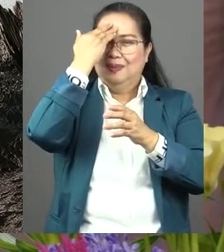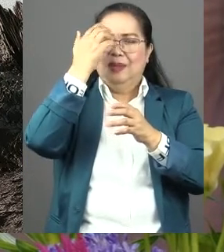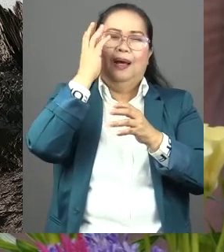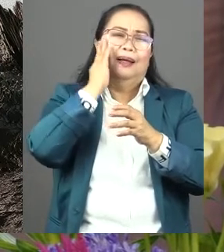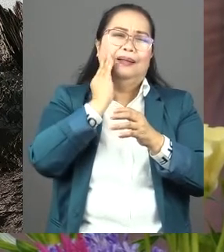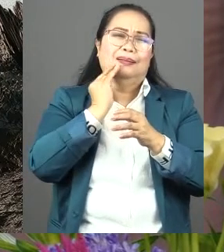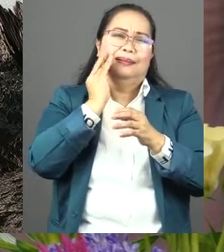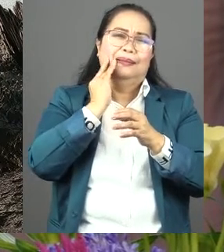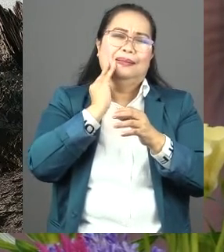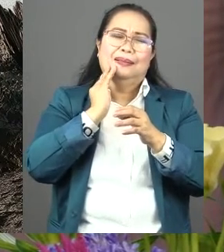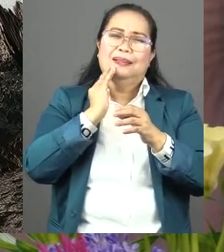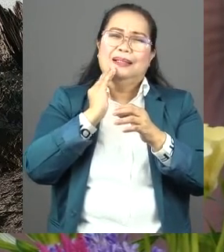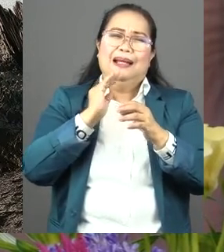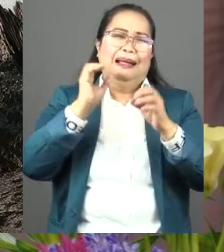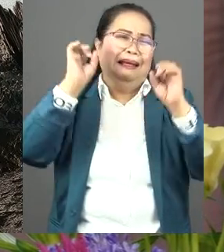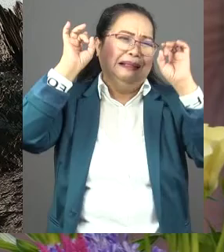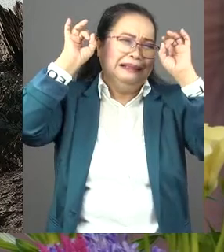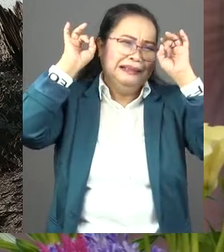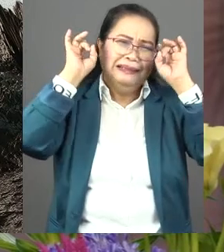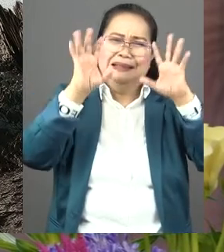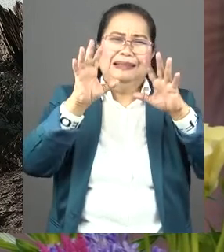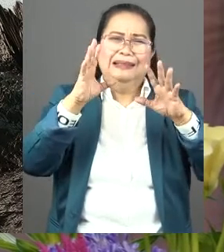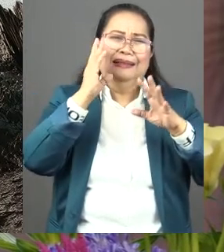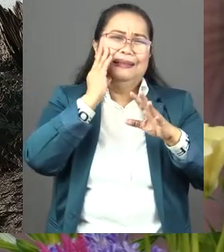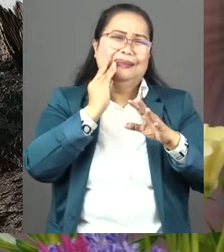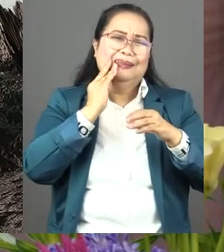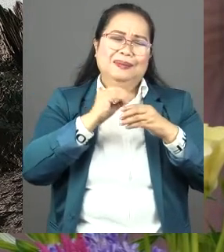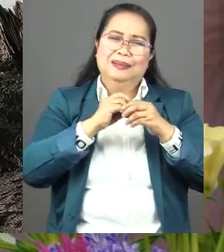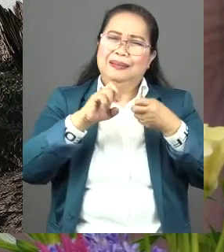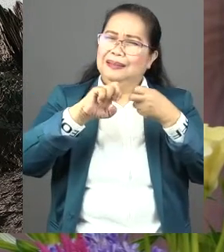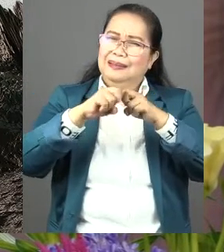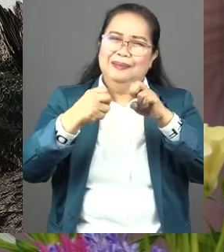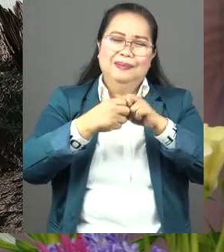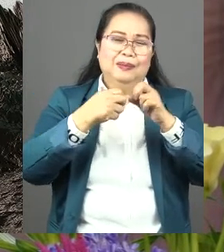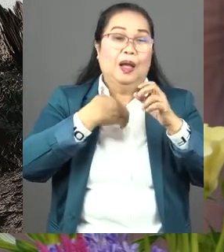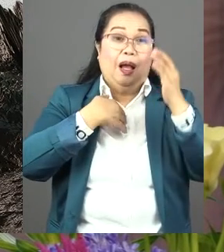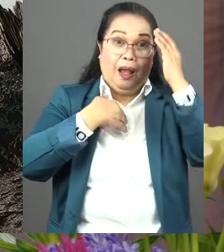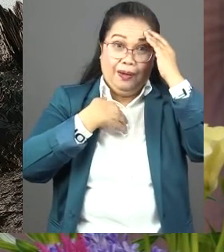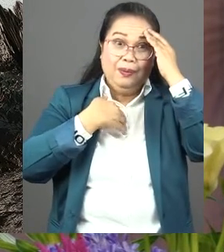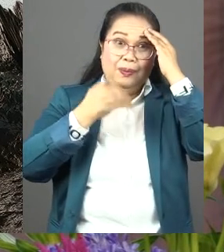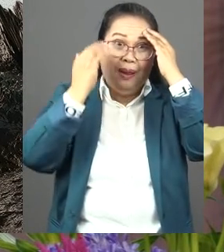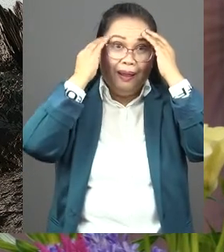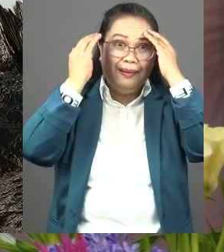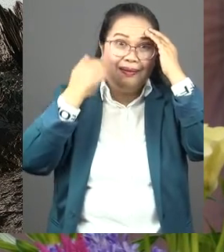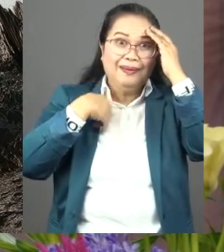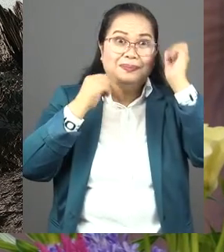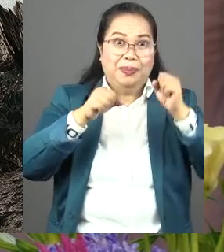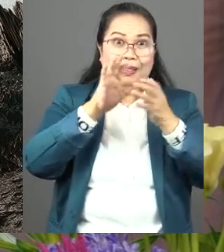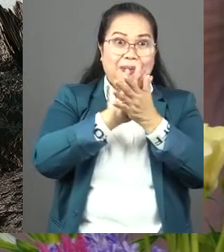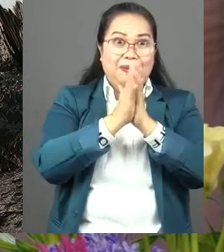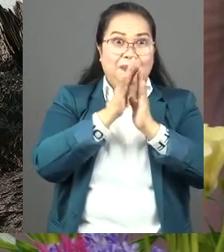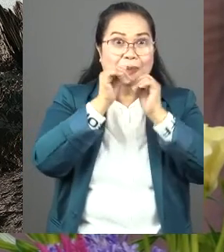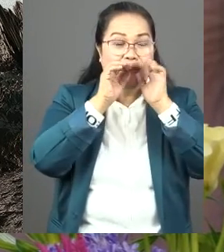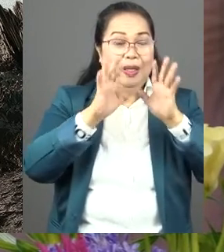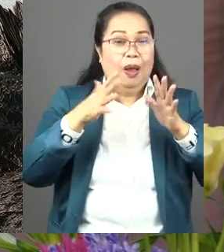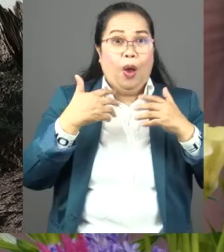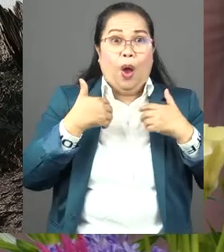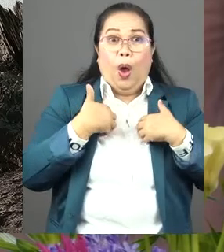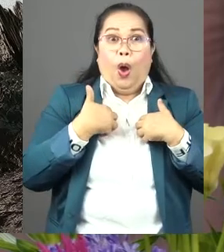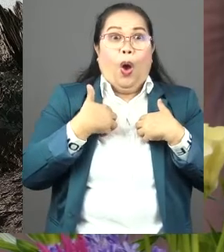what I'd call a living hell, and to say, I am glad to know I can be a blessing, that just blows me